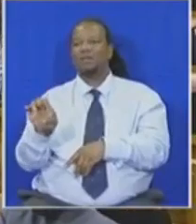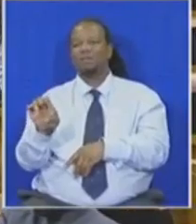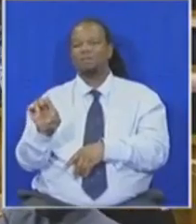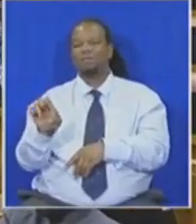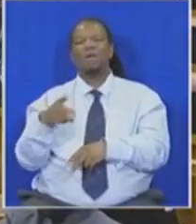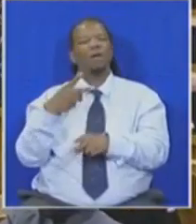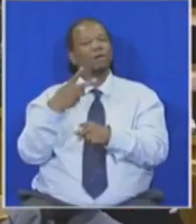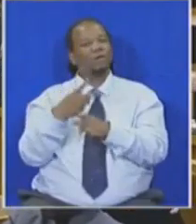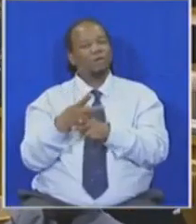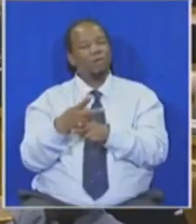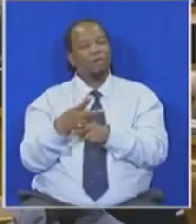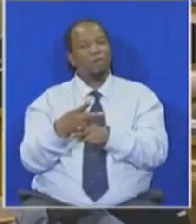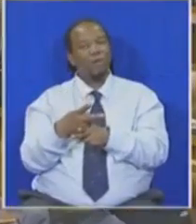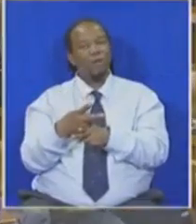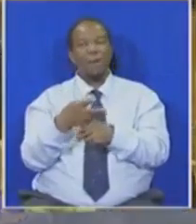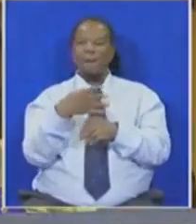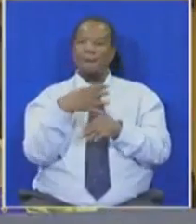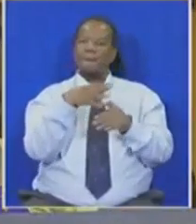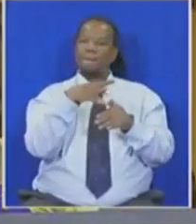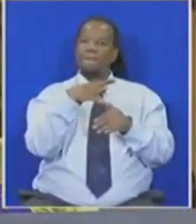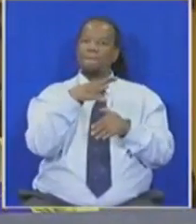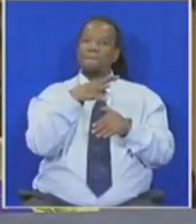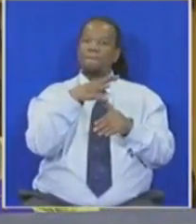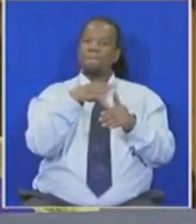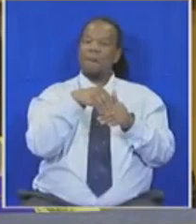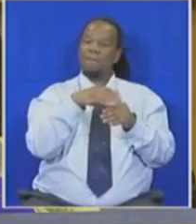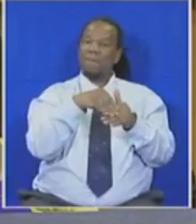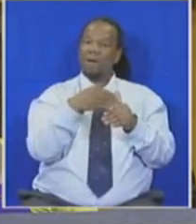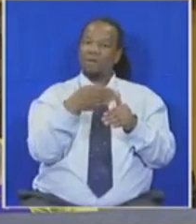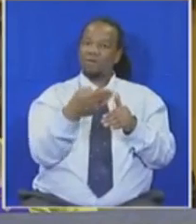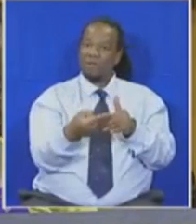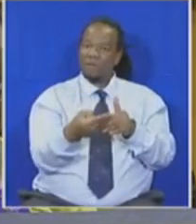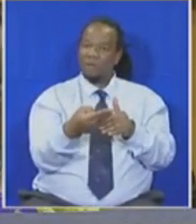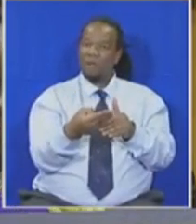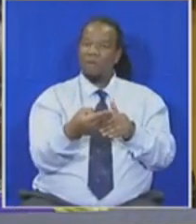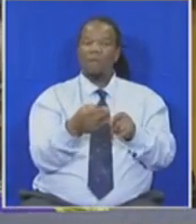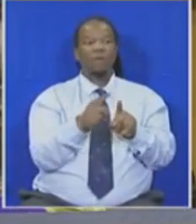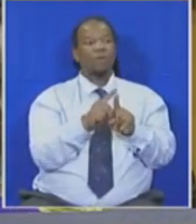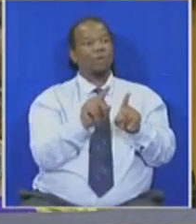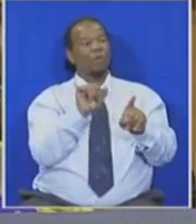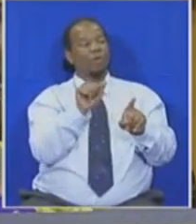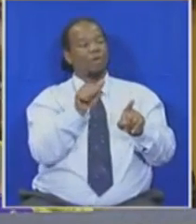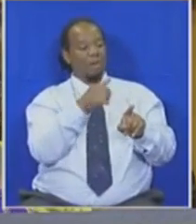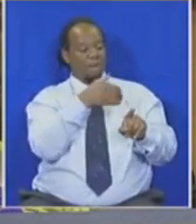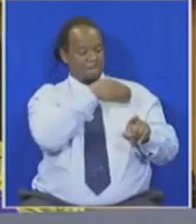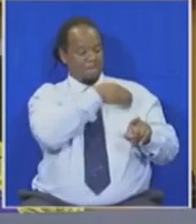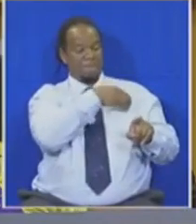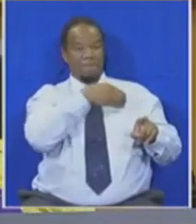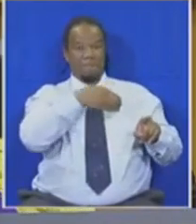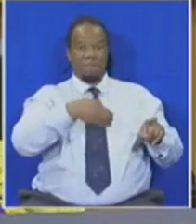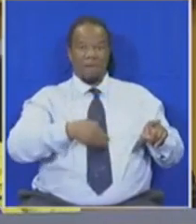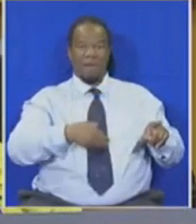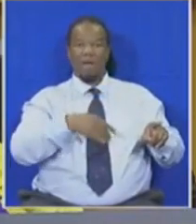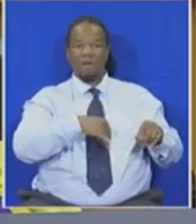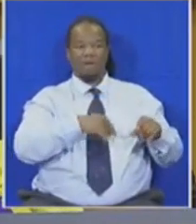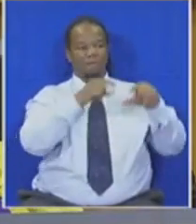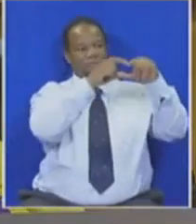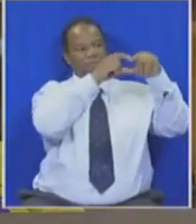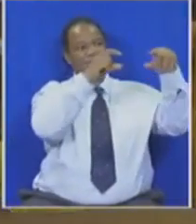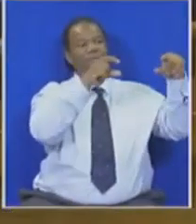House obsess themselves more about what the President's title in this House should be than his actual misdeeds.